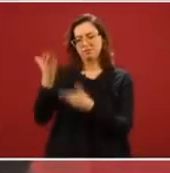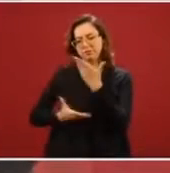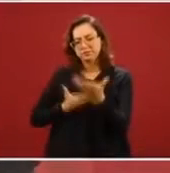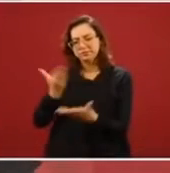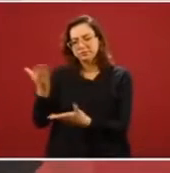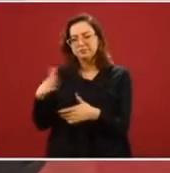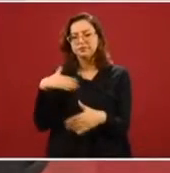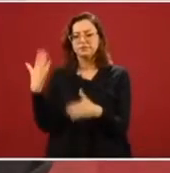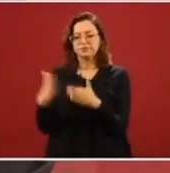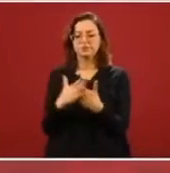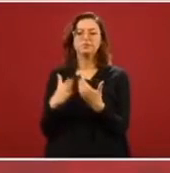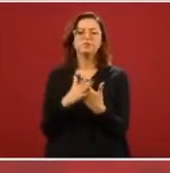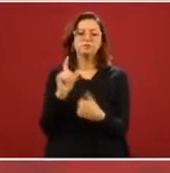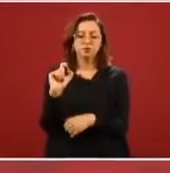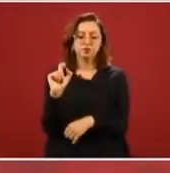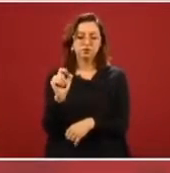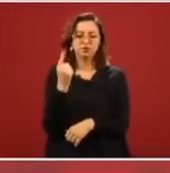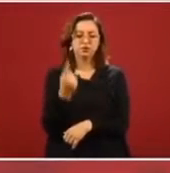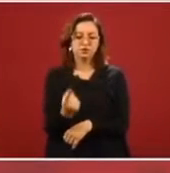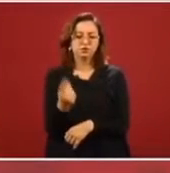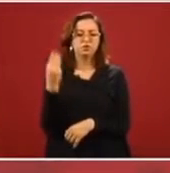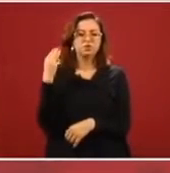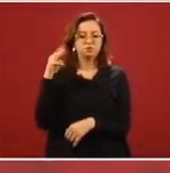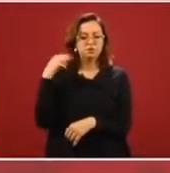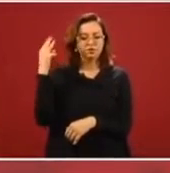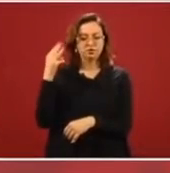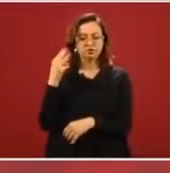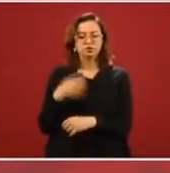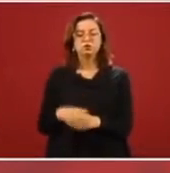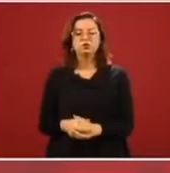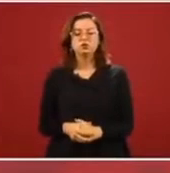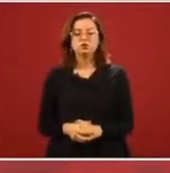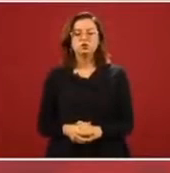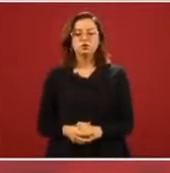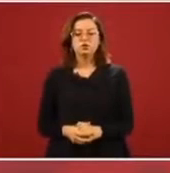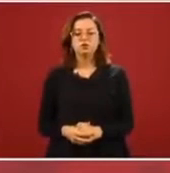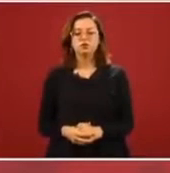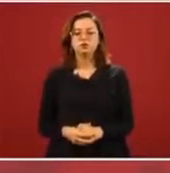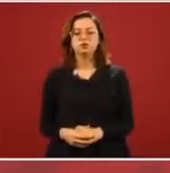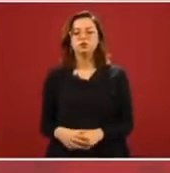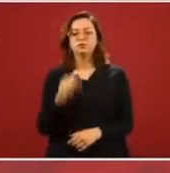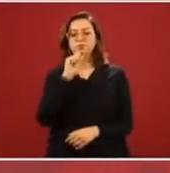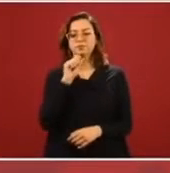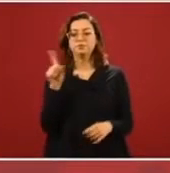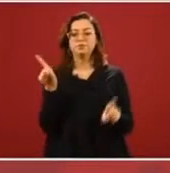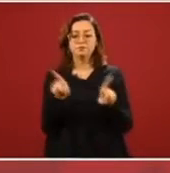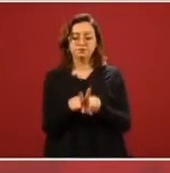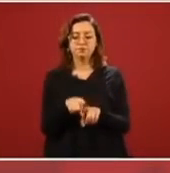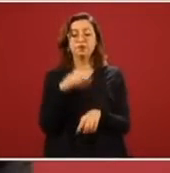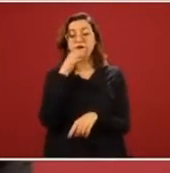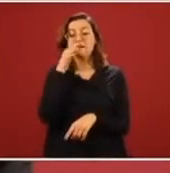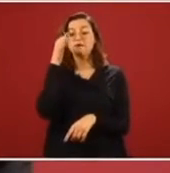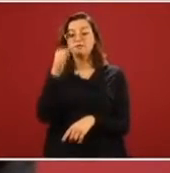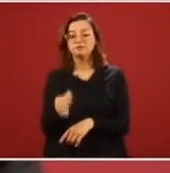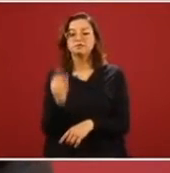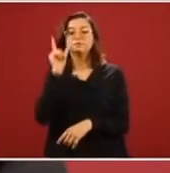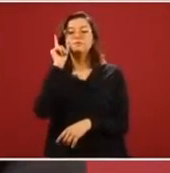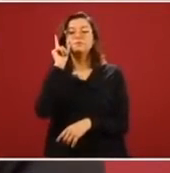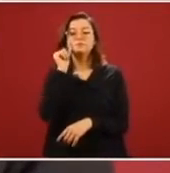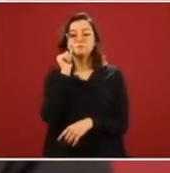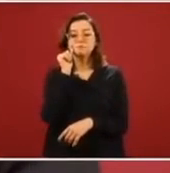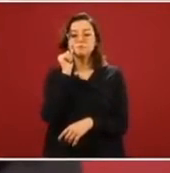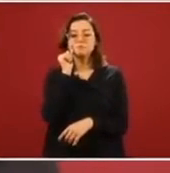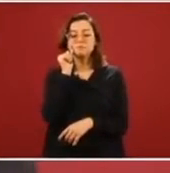21. on the También 21st. And comentarles also, I want to que comment that mañana tomorrow es